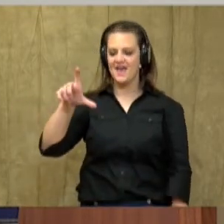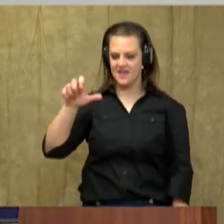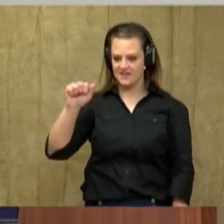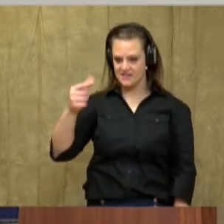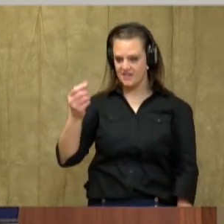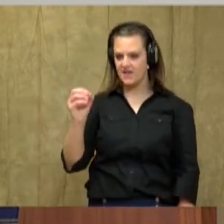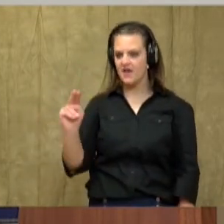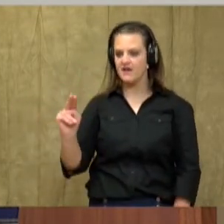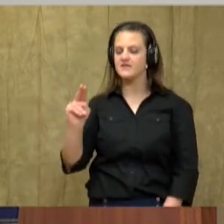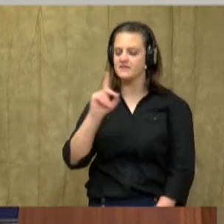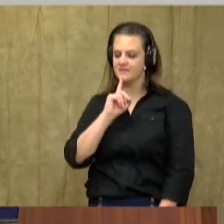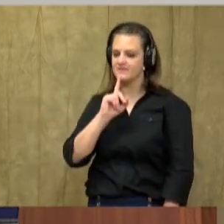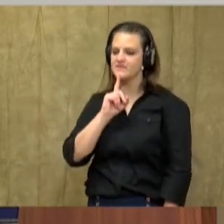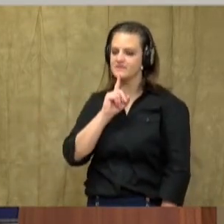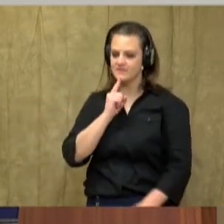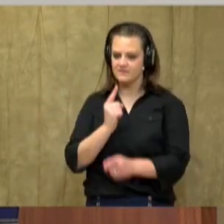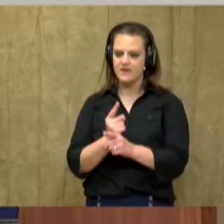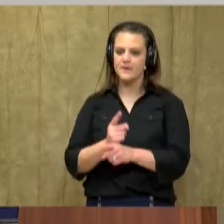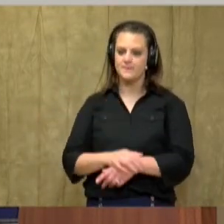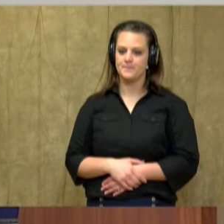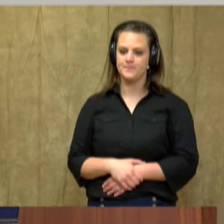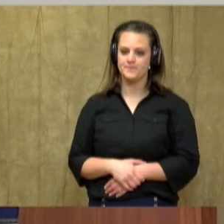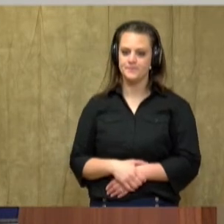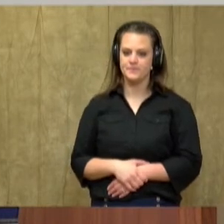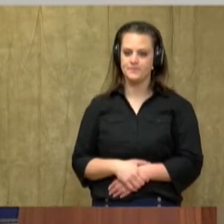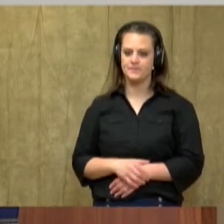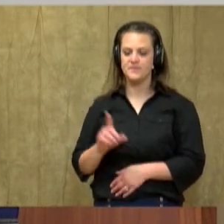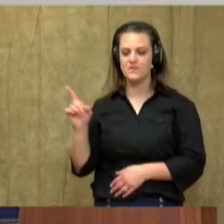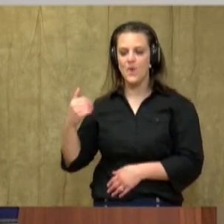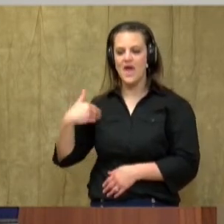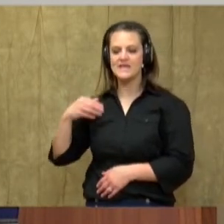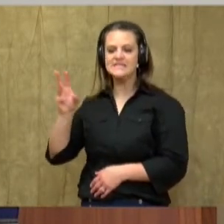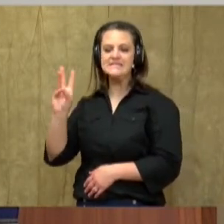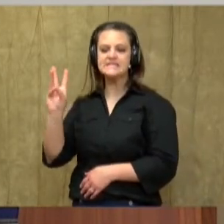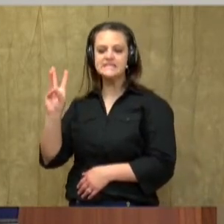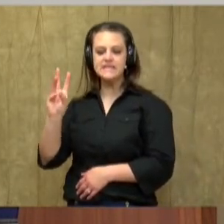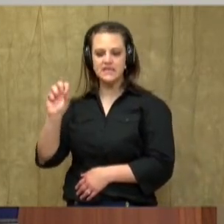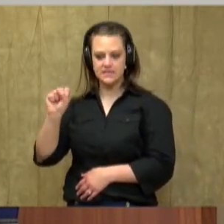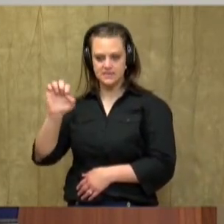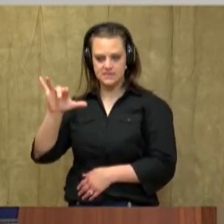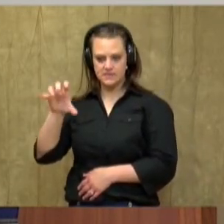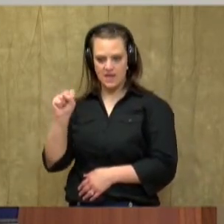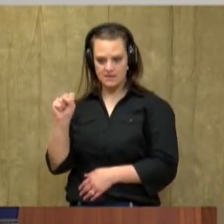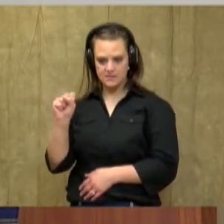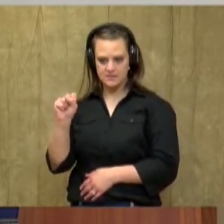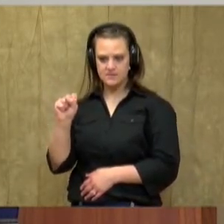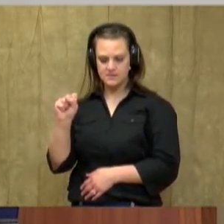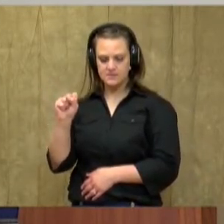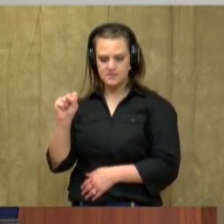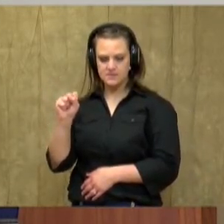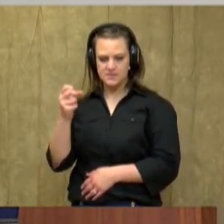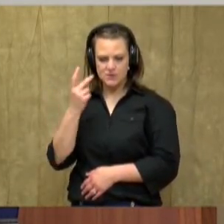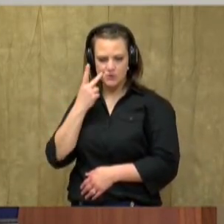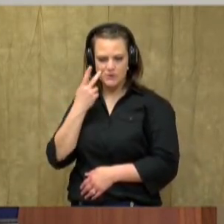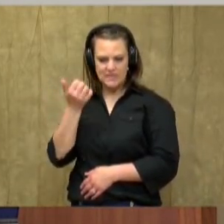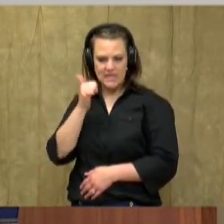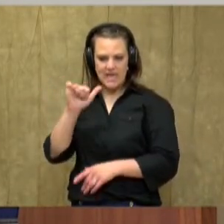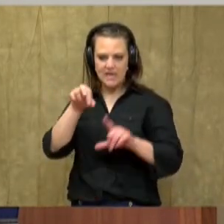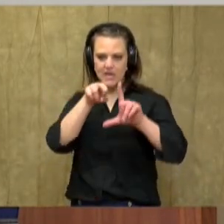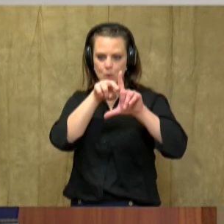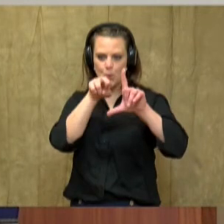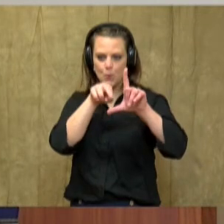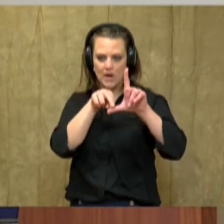hexagon. Very good. So this hexagon has 6 sides. Well, do you see any right angles in